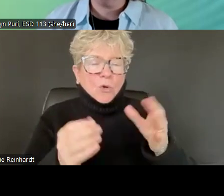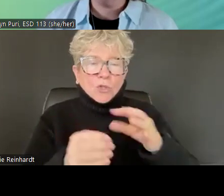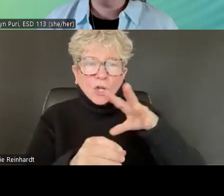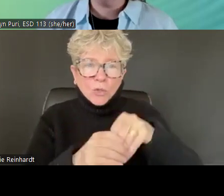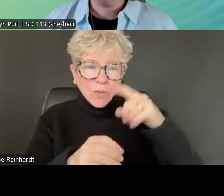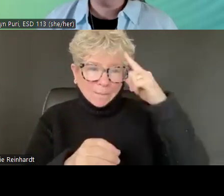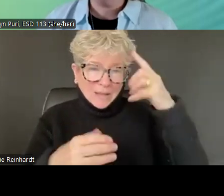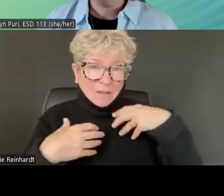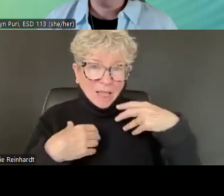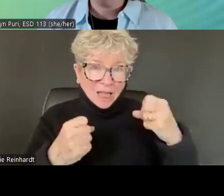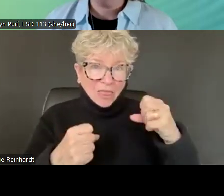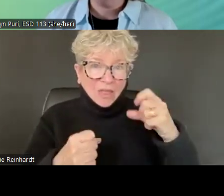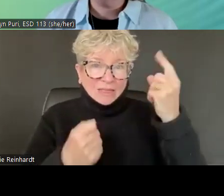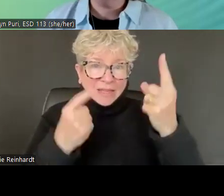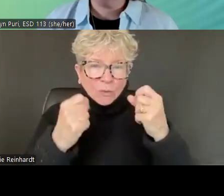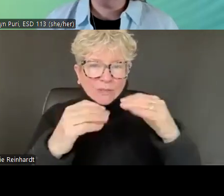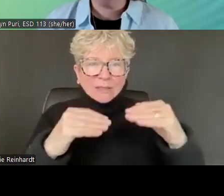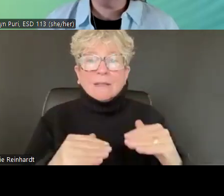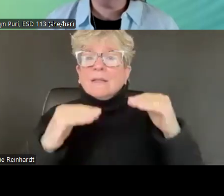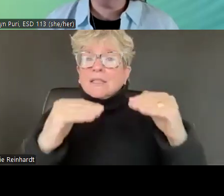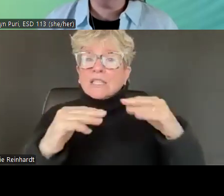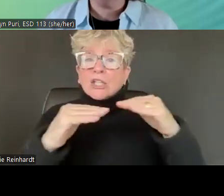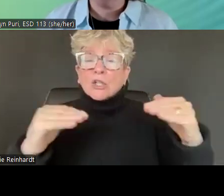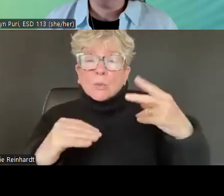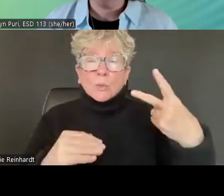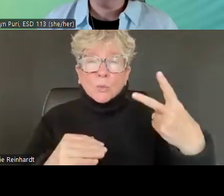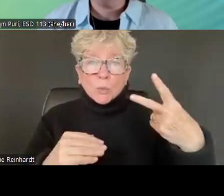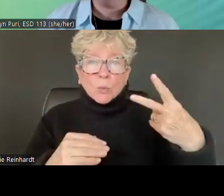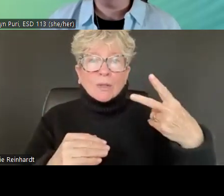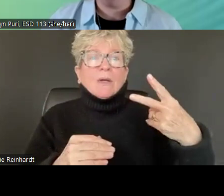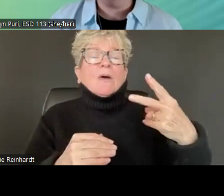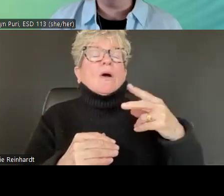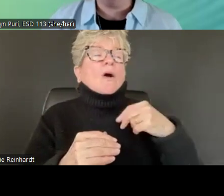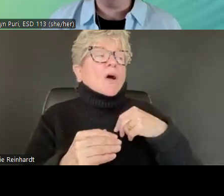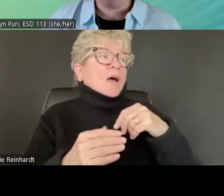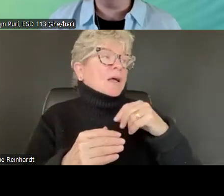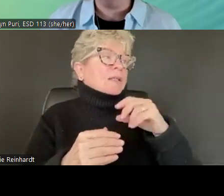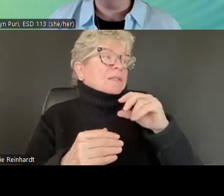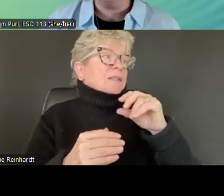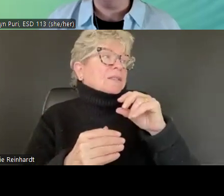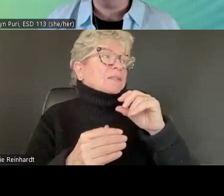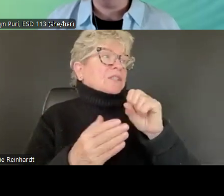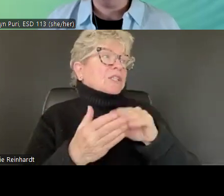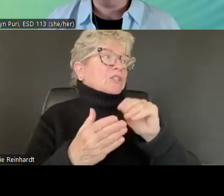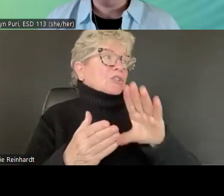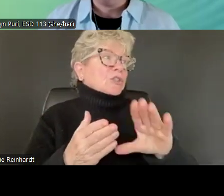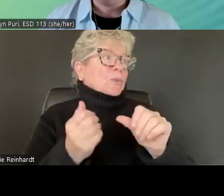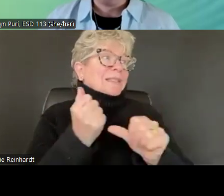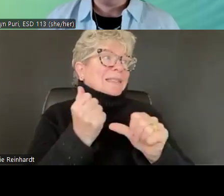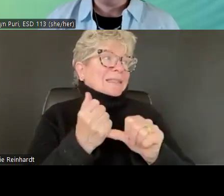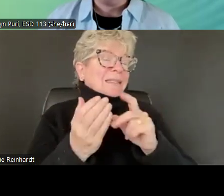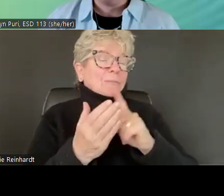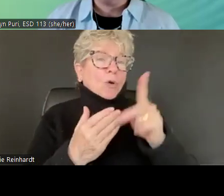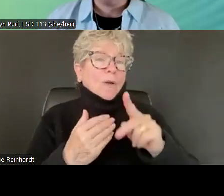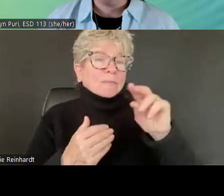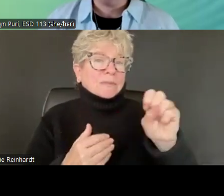At Tier 2, supports provided by a student assistance program include screening, early intervention